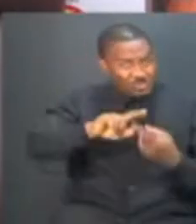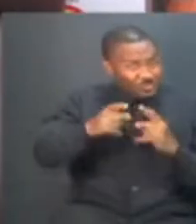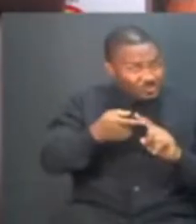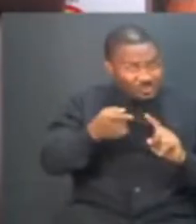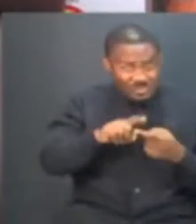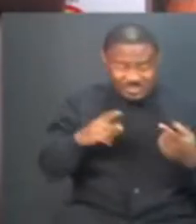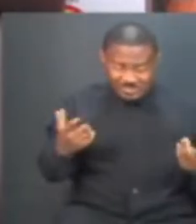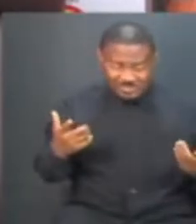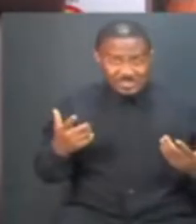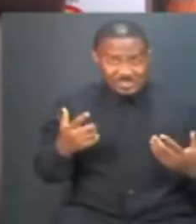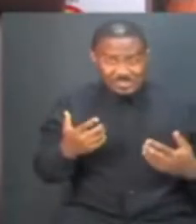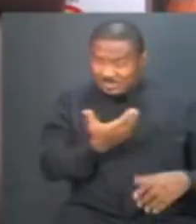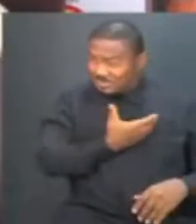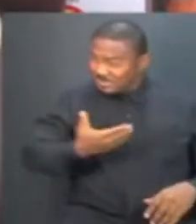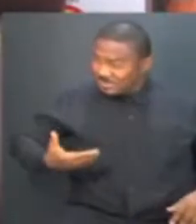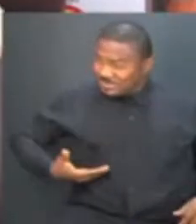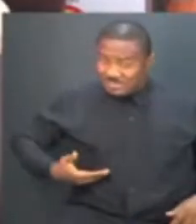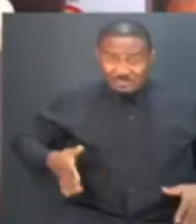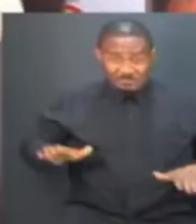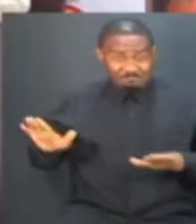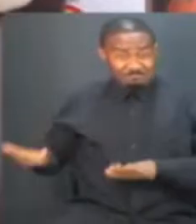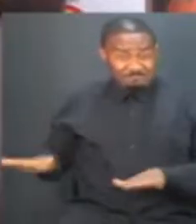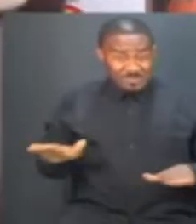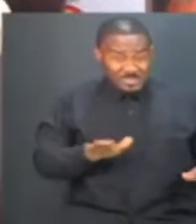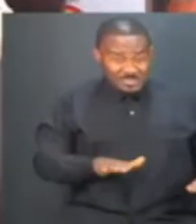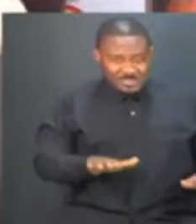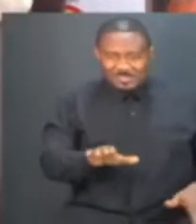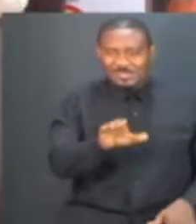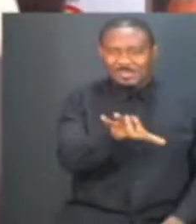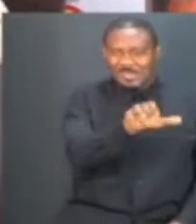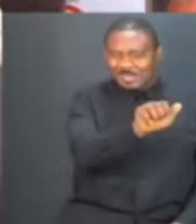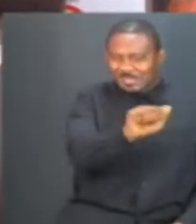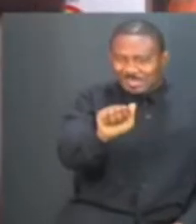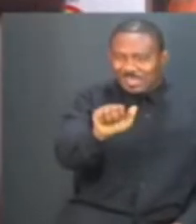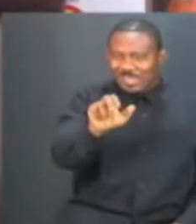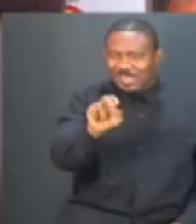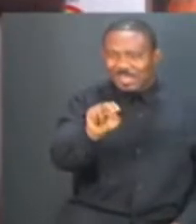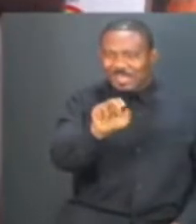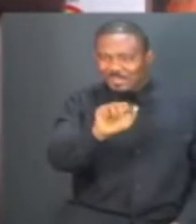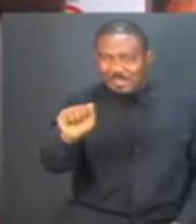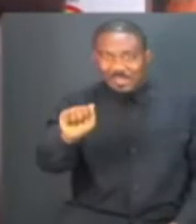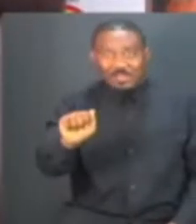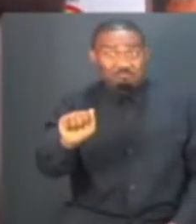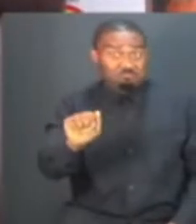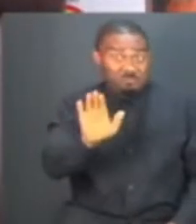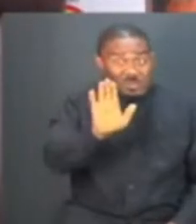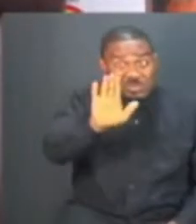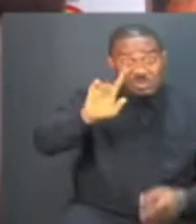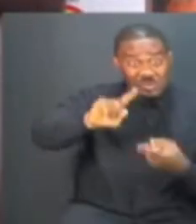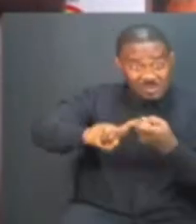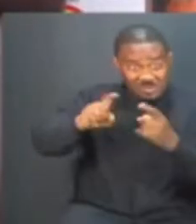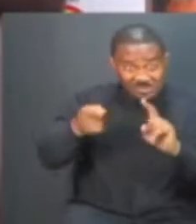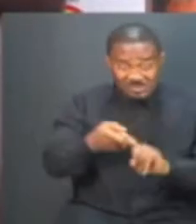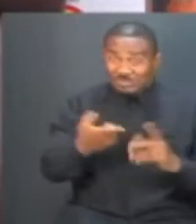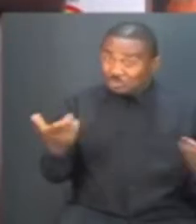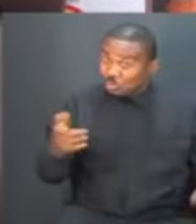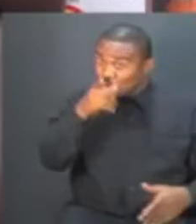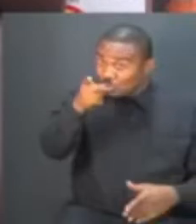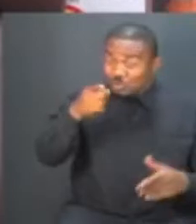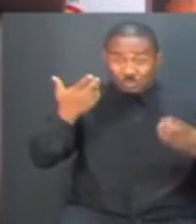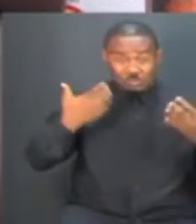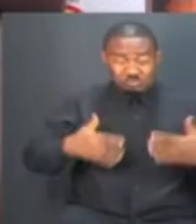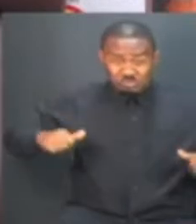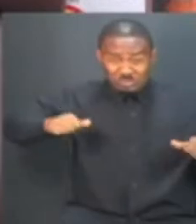know that your good friend, the Yana installed chief of smoke, is your friend. So when you dress properly. But